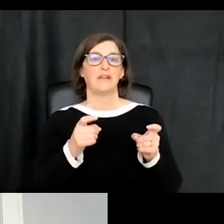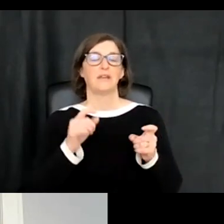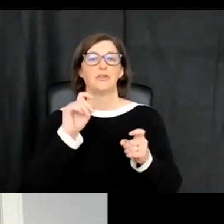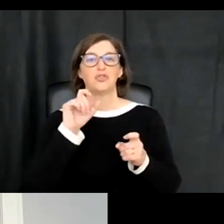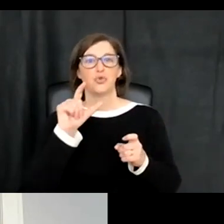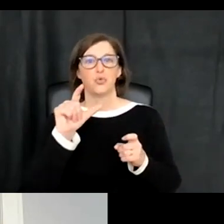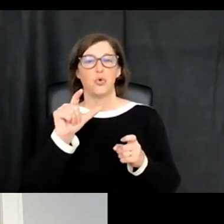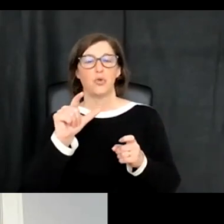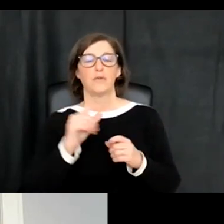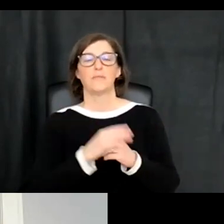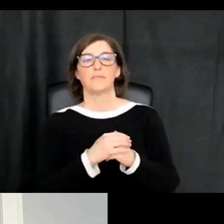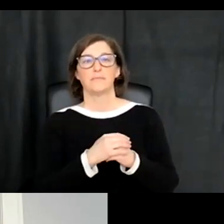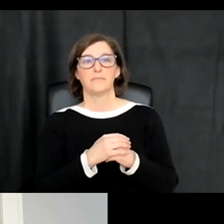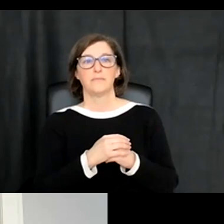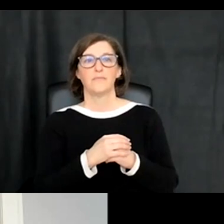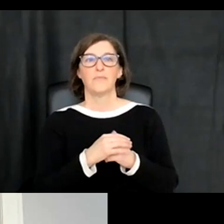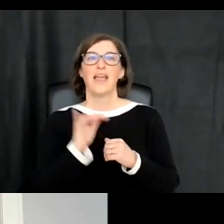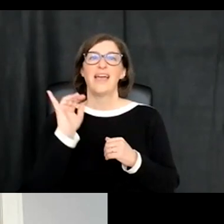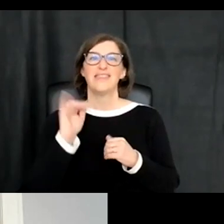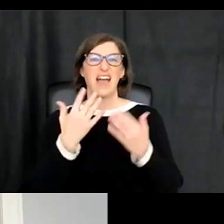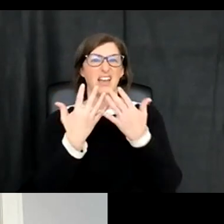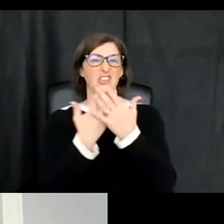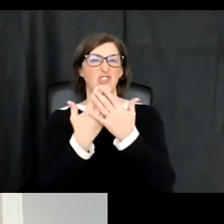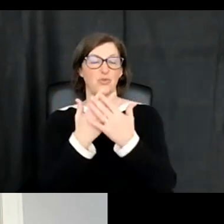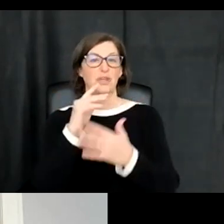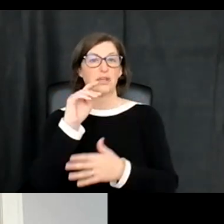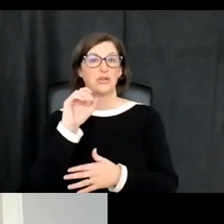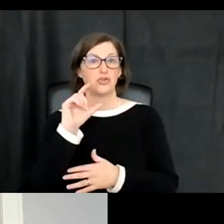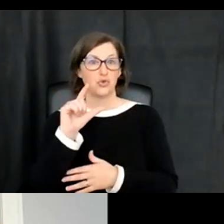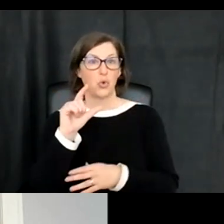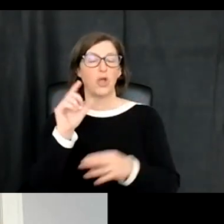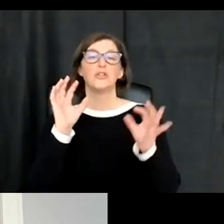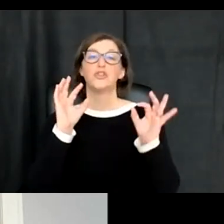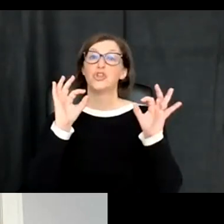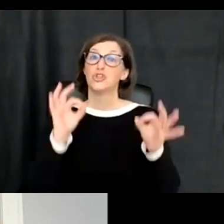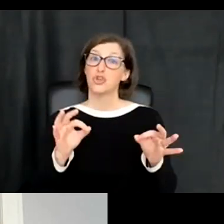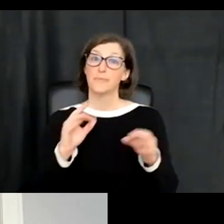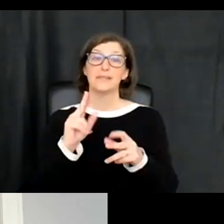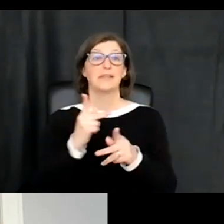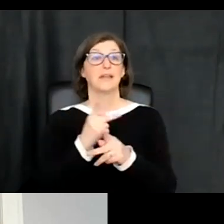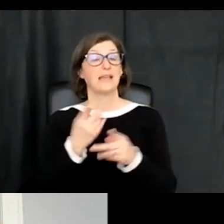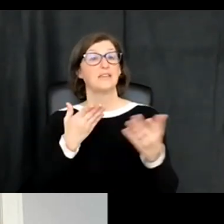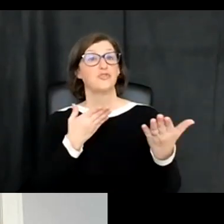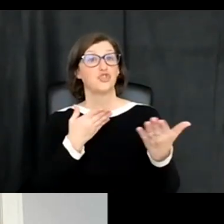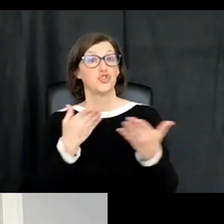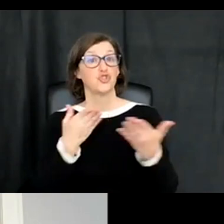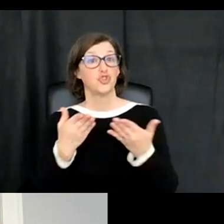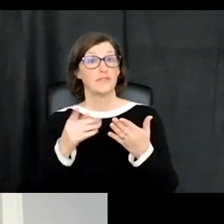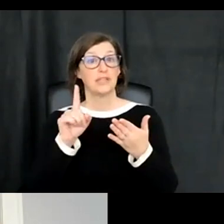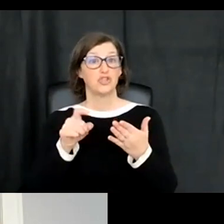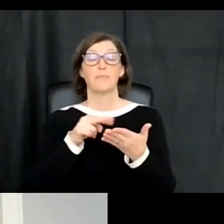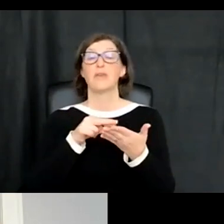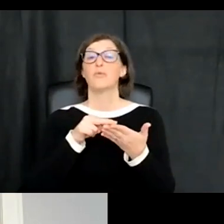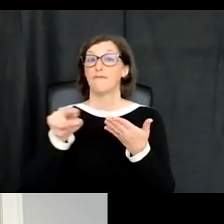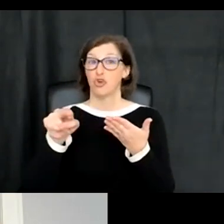questions in that screening tool are such that they would determine the kind of service where the client should be referred